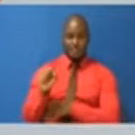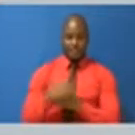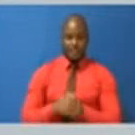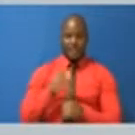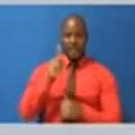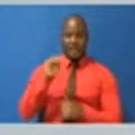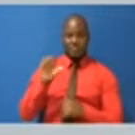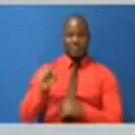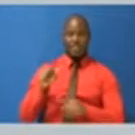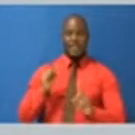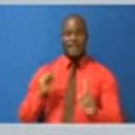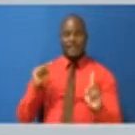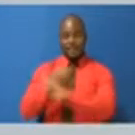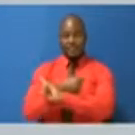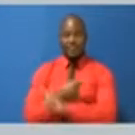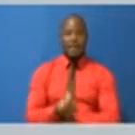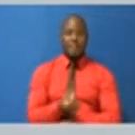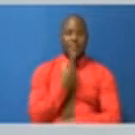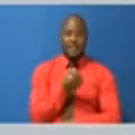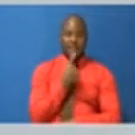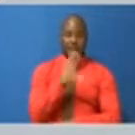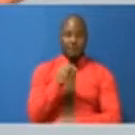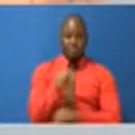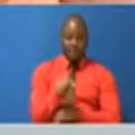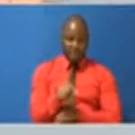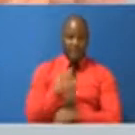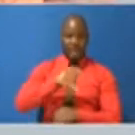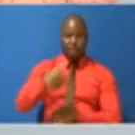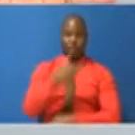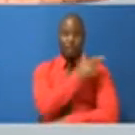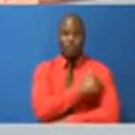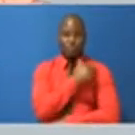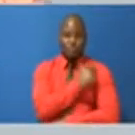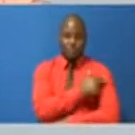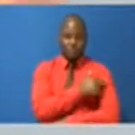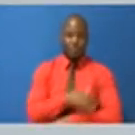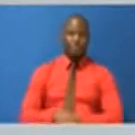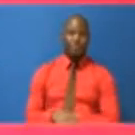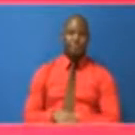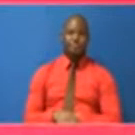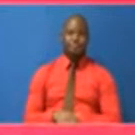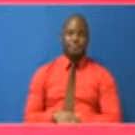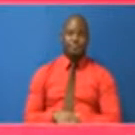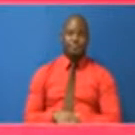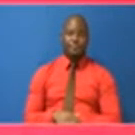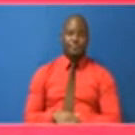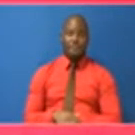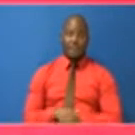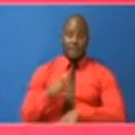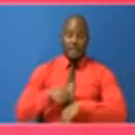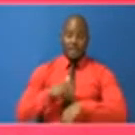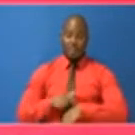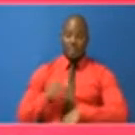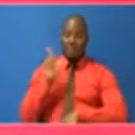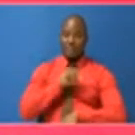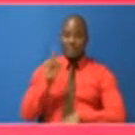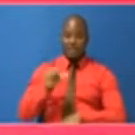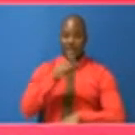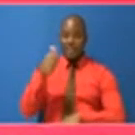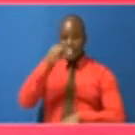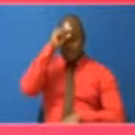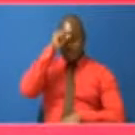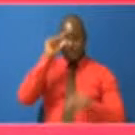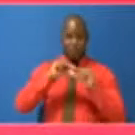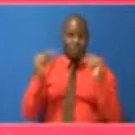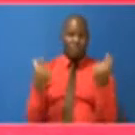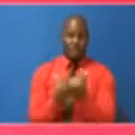campsite is diverting uh medication from uh county hospitals your time is up mr kennedy another government